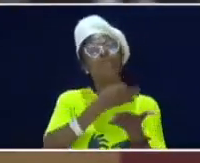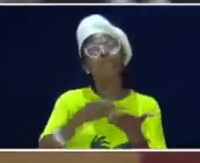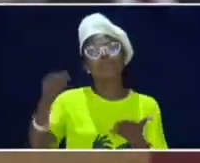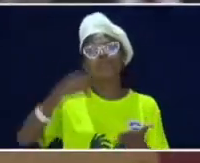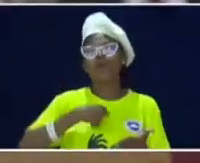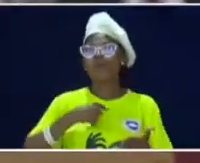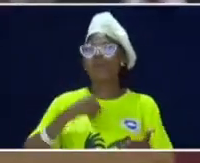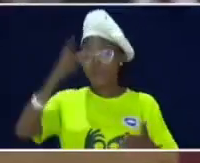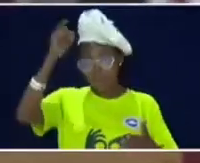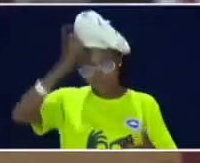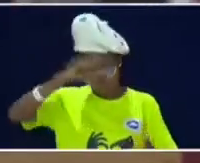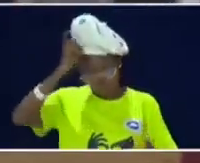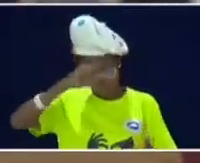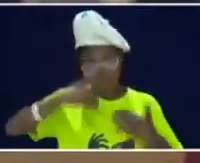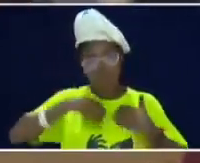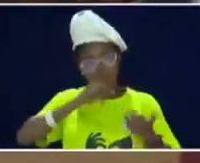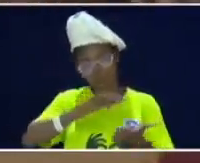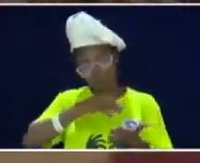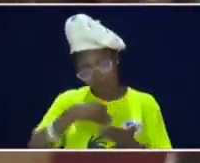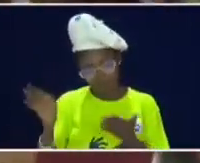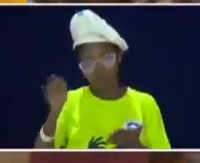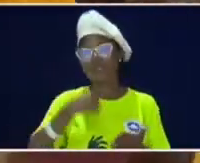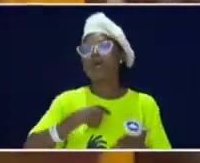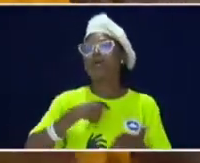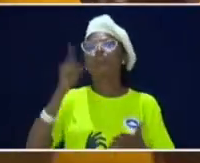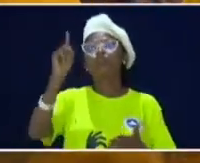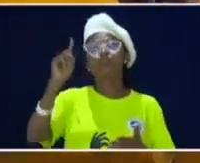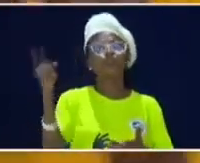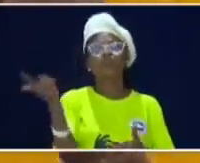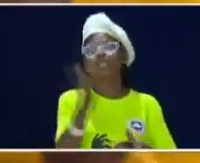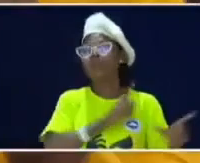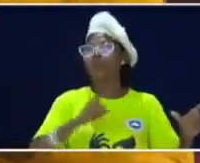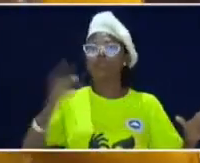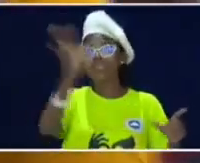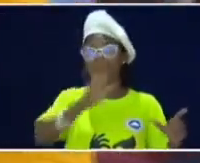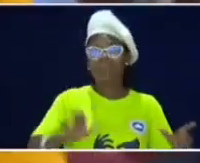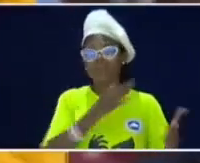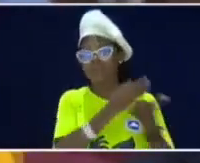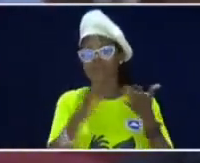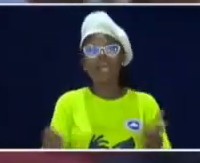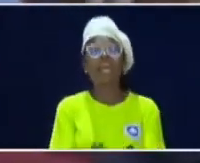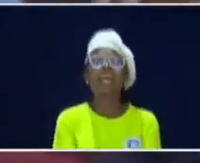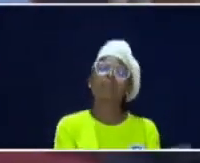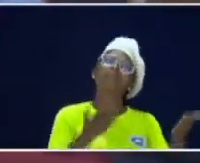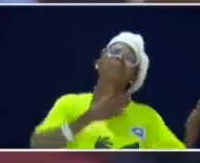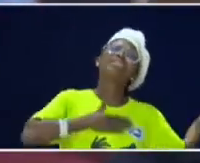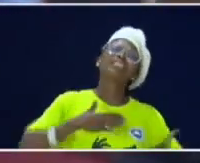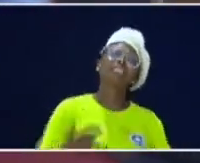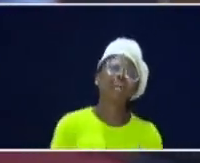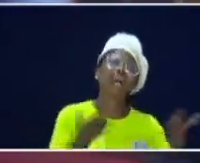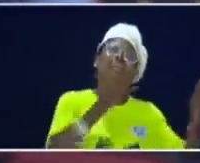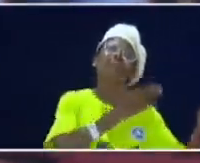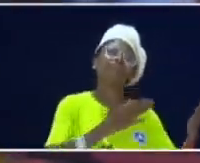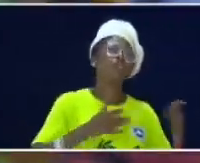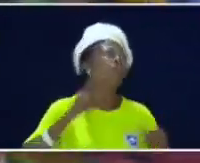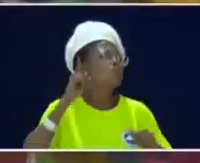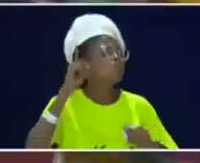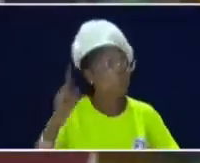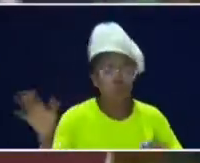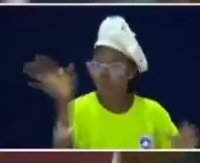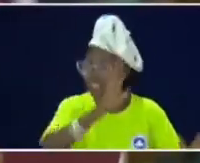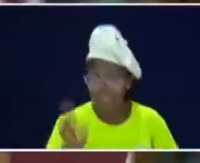my wisdom has failed me. But You, the Lord, never fail. Please carry me. Oh, You never